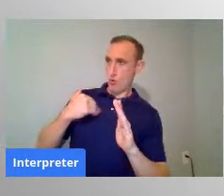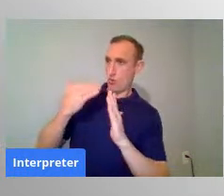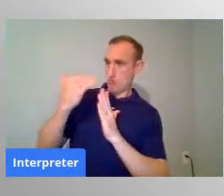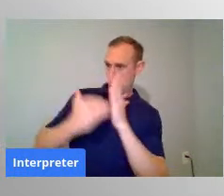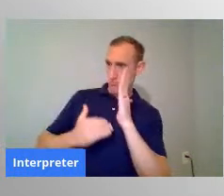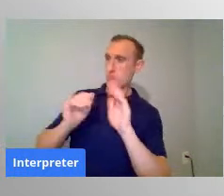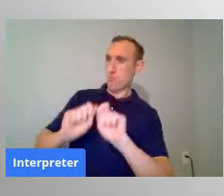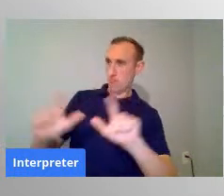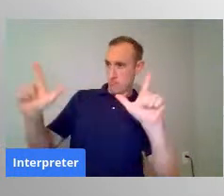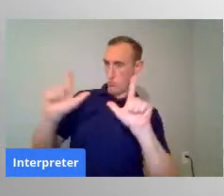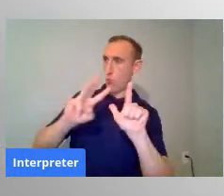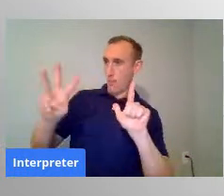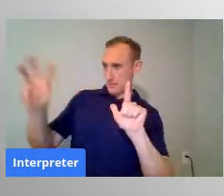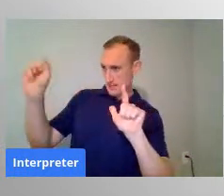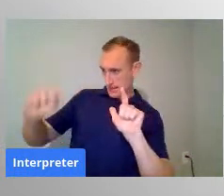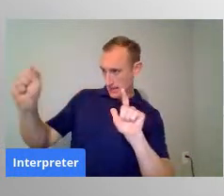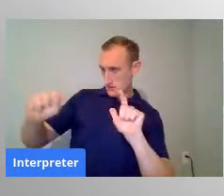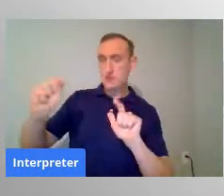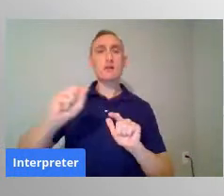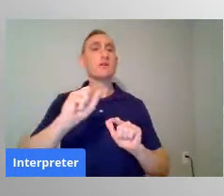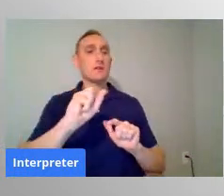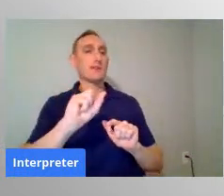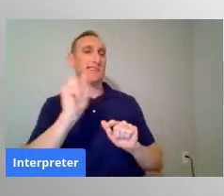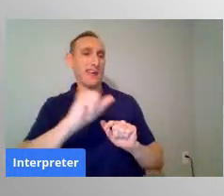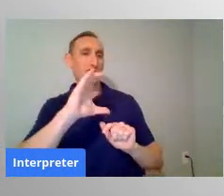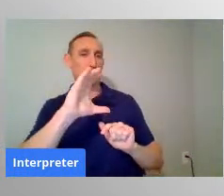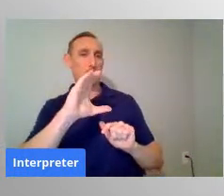They are listed on the website, I believe.